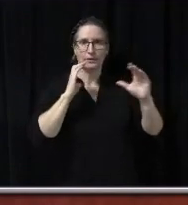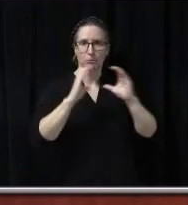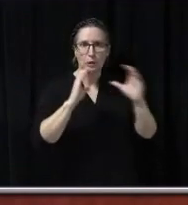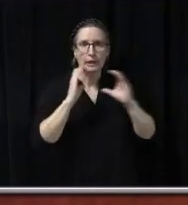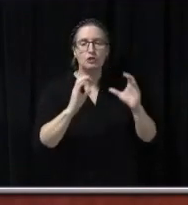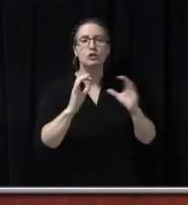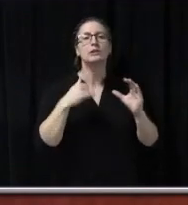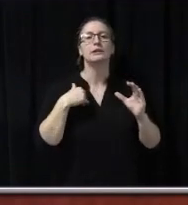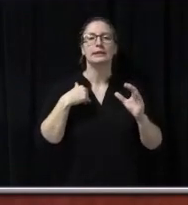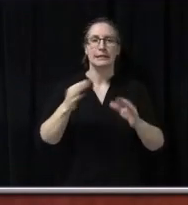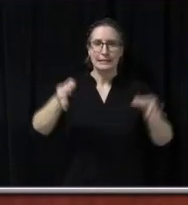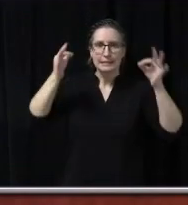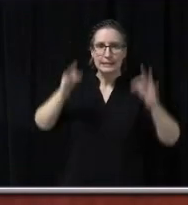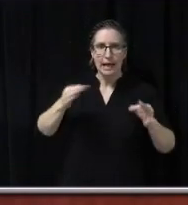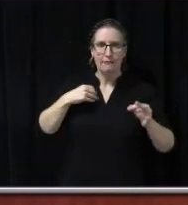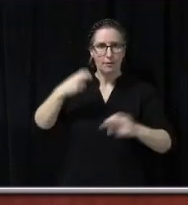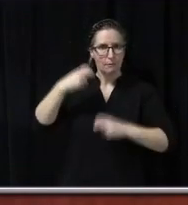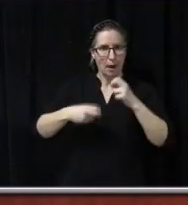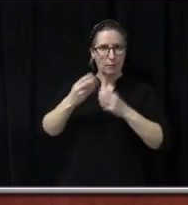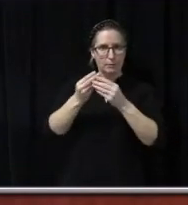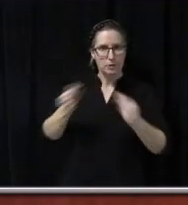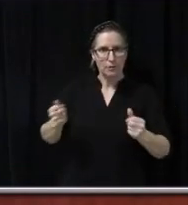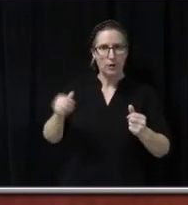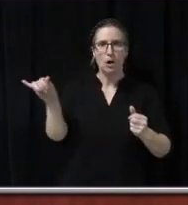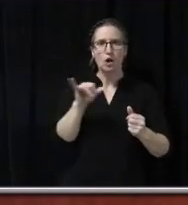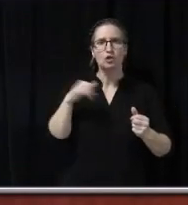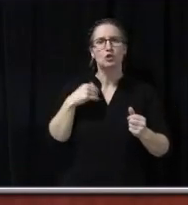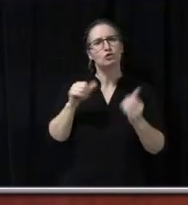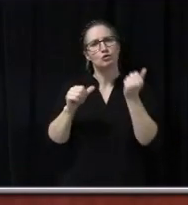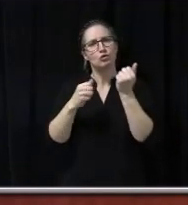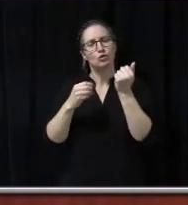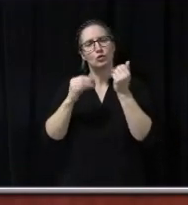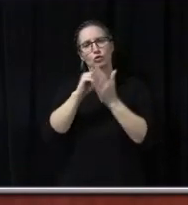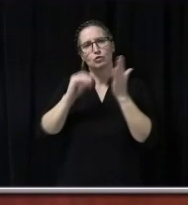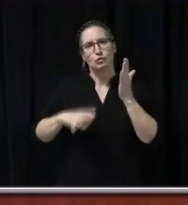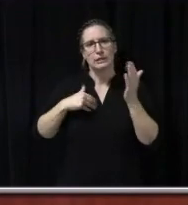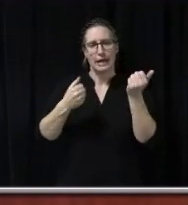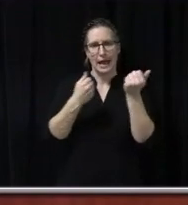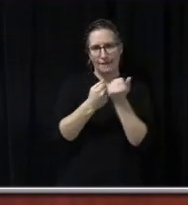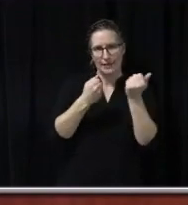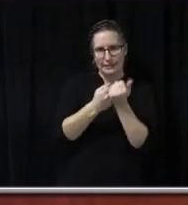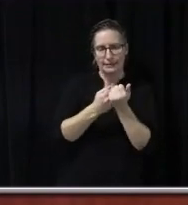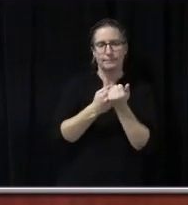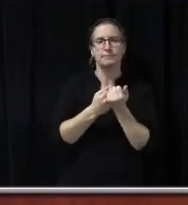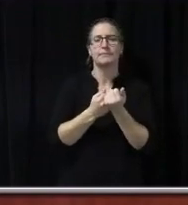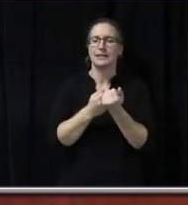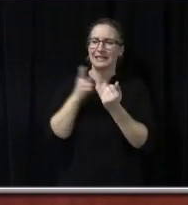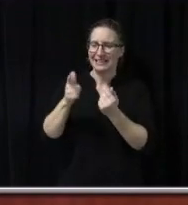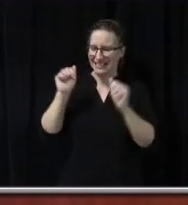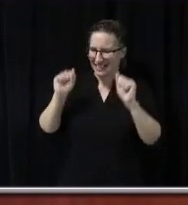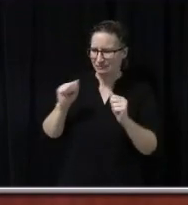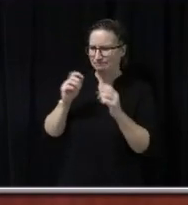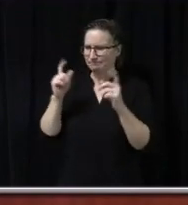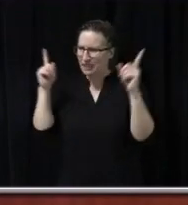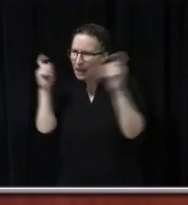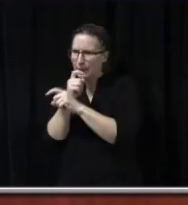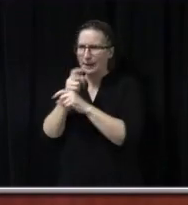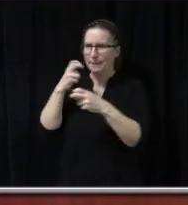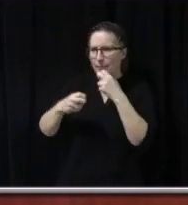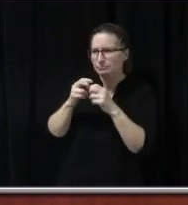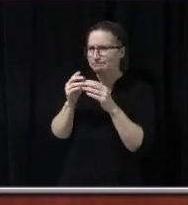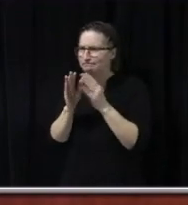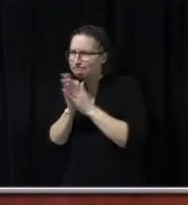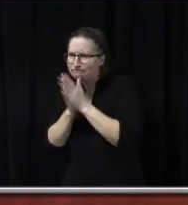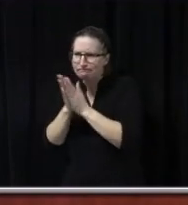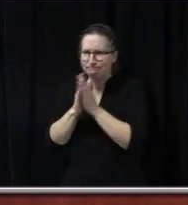communication, decisive problem solving, and student advocacy. His ability to navigate complex issues,